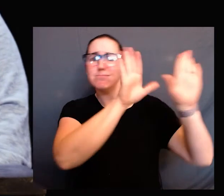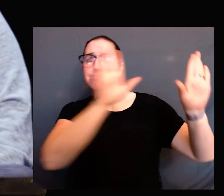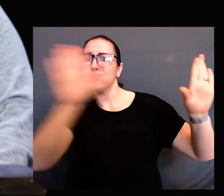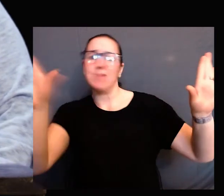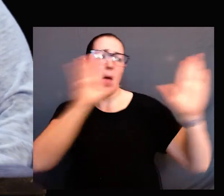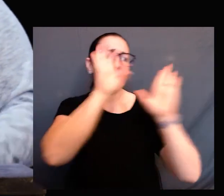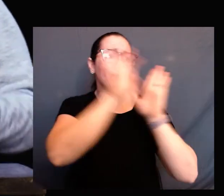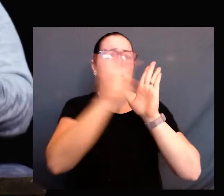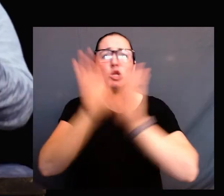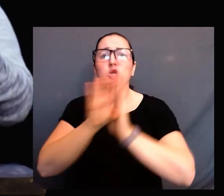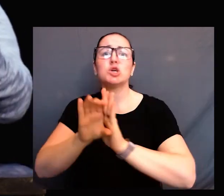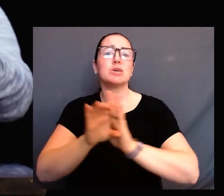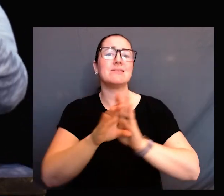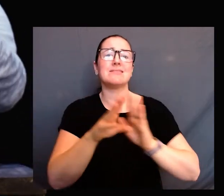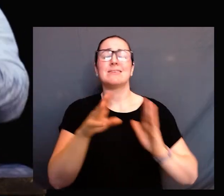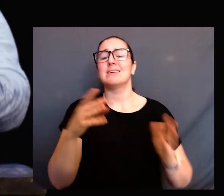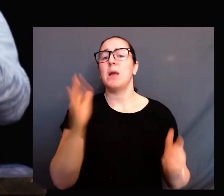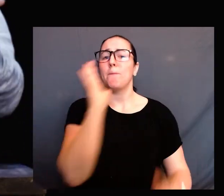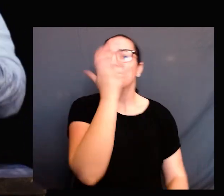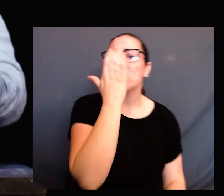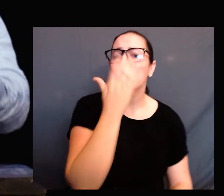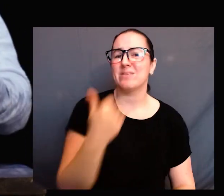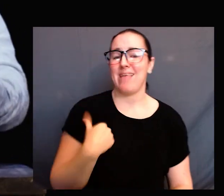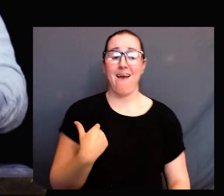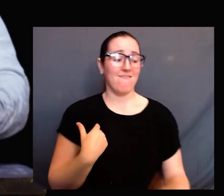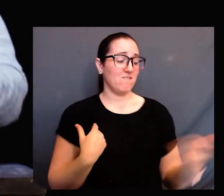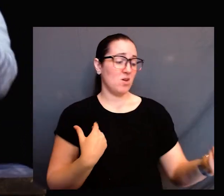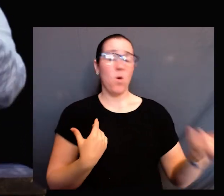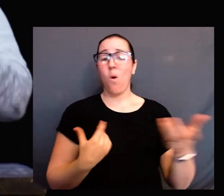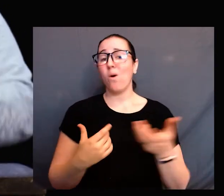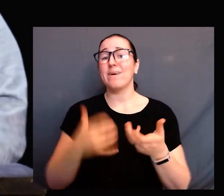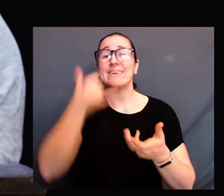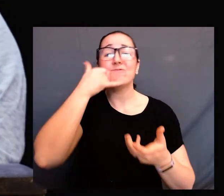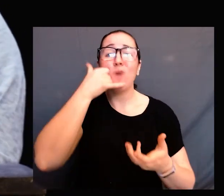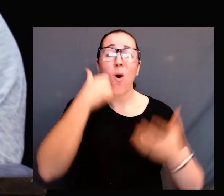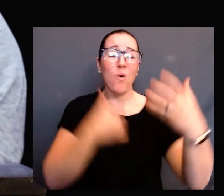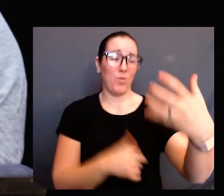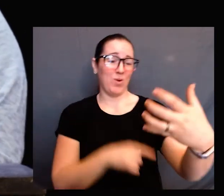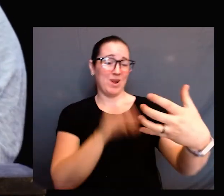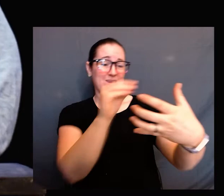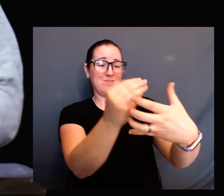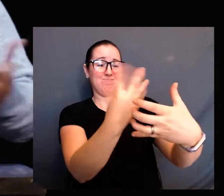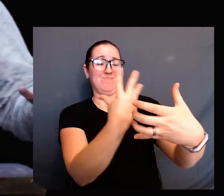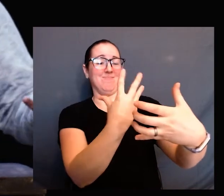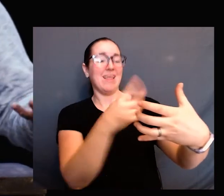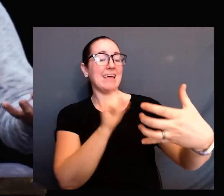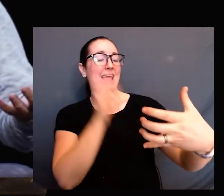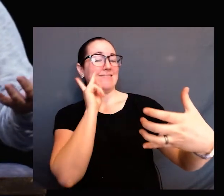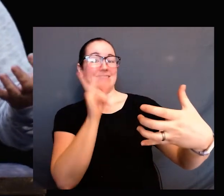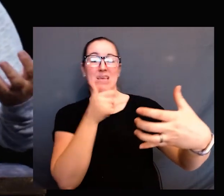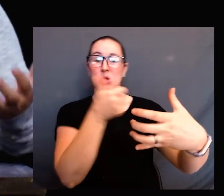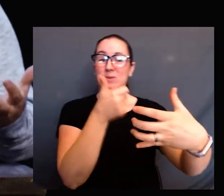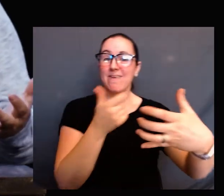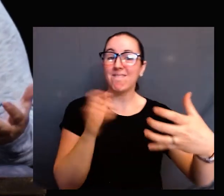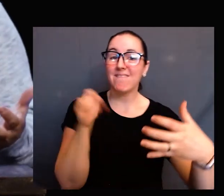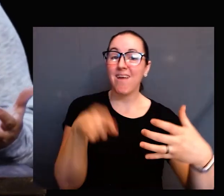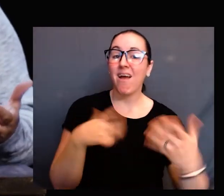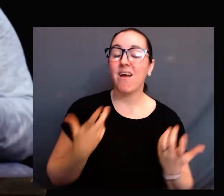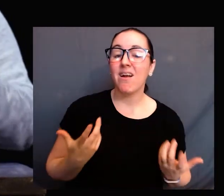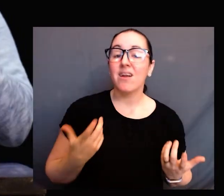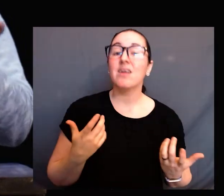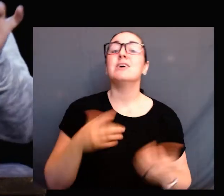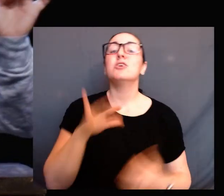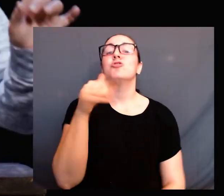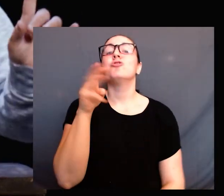and pictures. I mean, we can even use our phones as a mirror if we want to. Just flip that camera around. We have no problem with